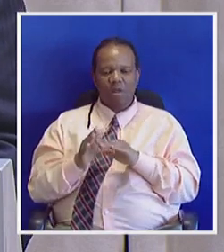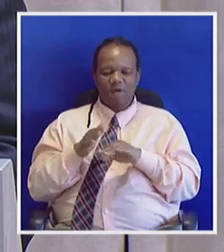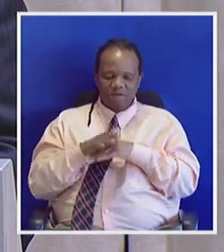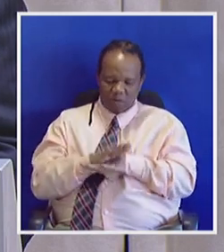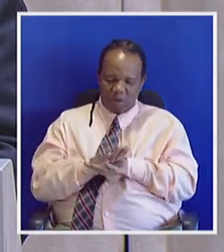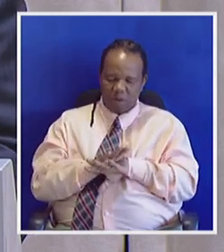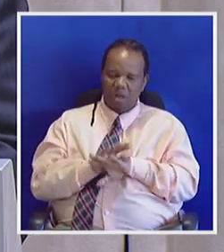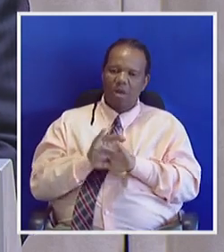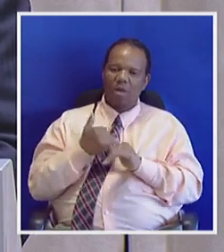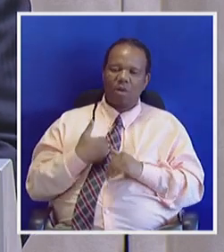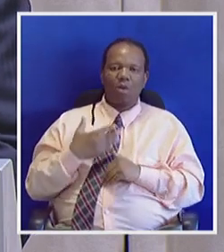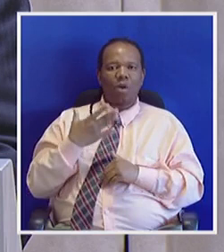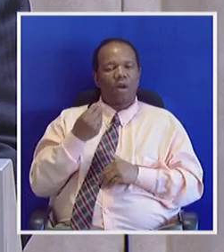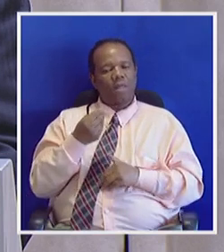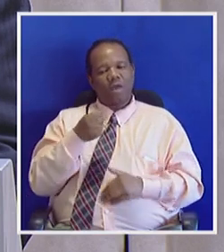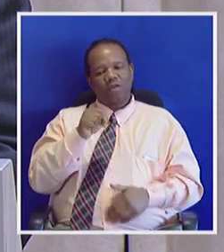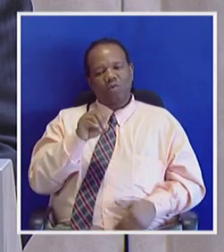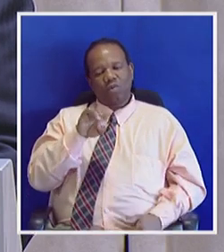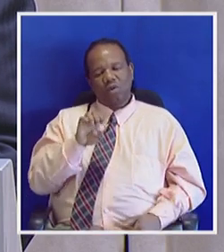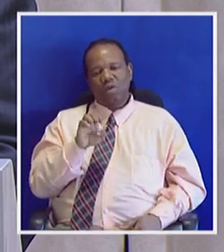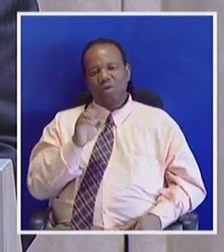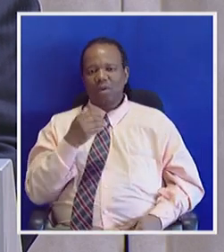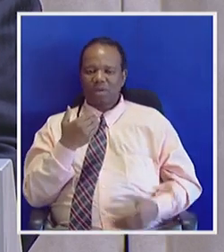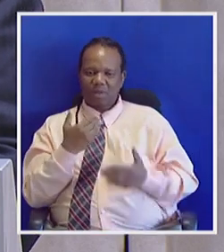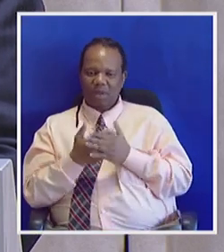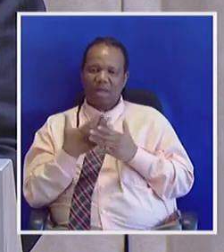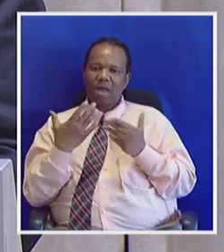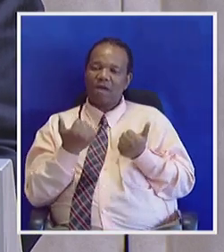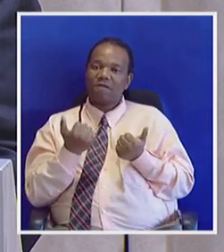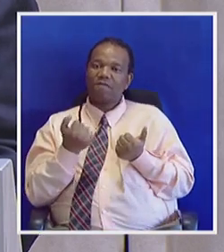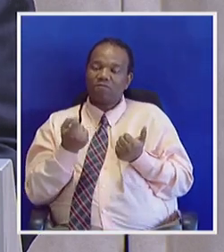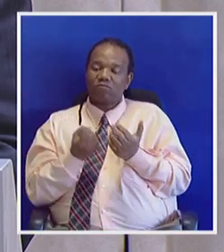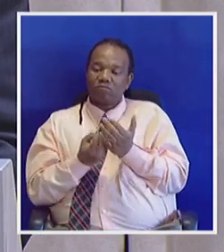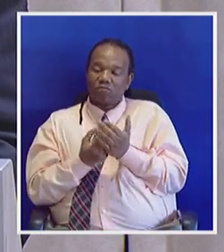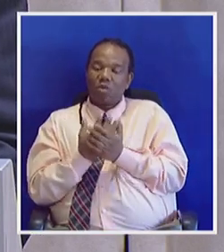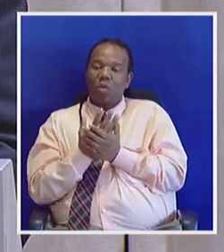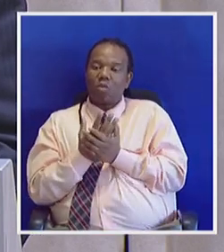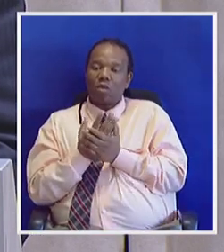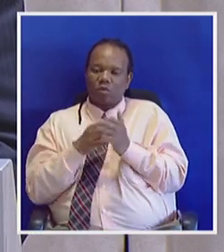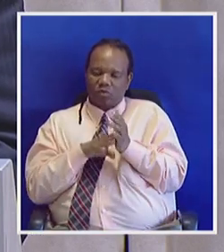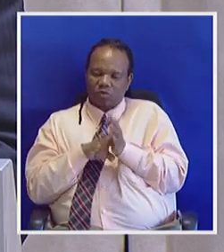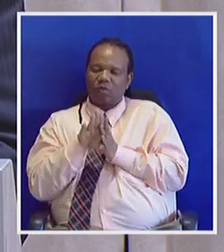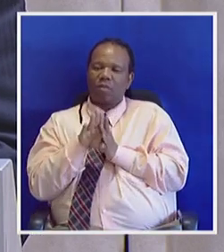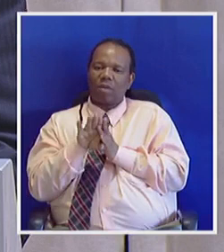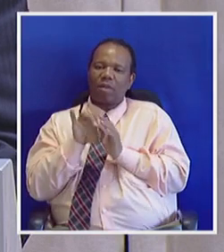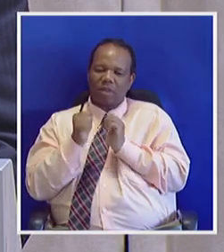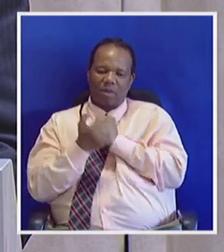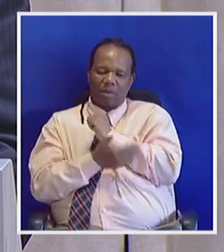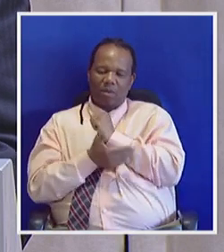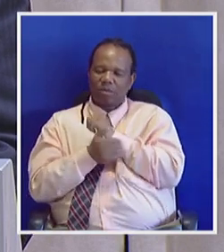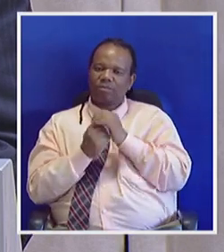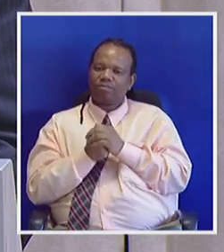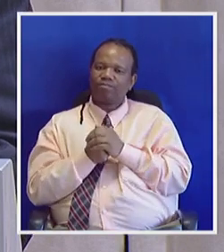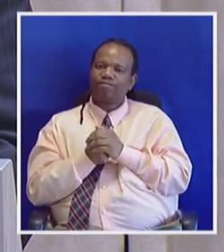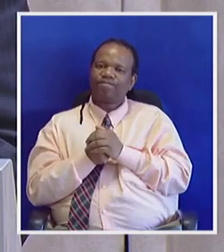to reclaim their role as the drivers of growth and development in our country. And